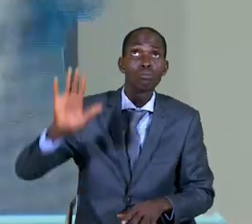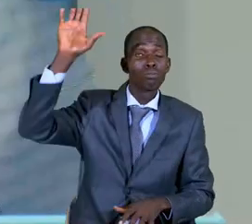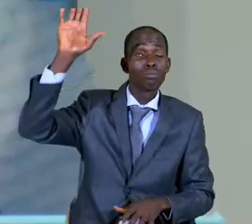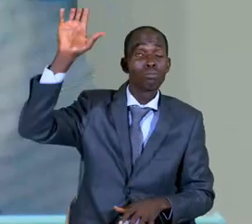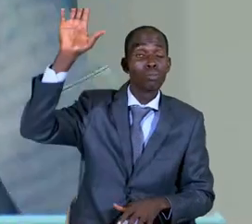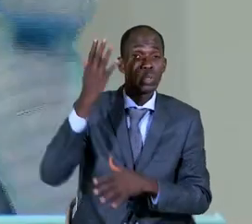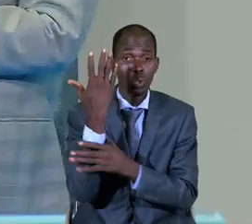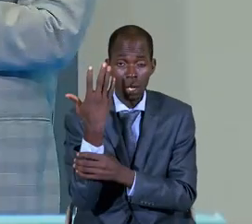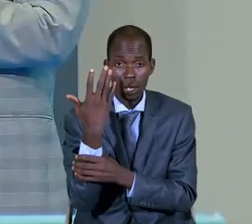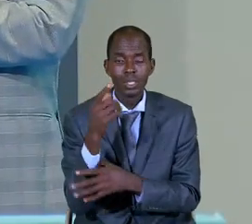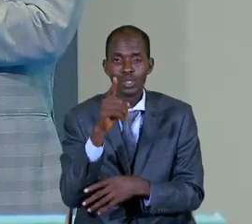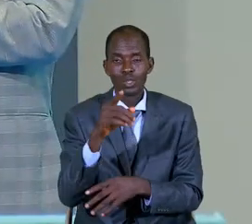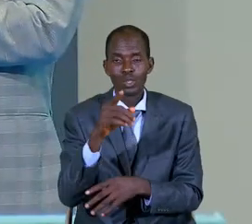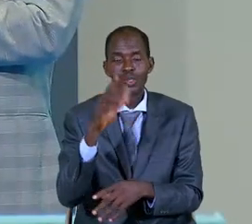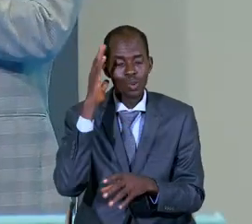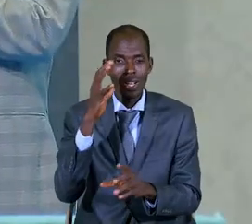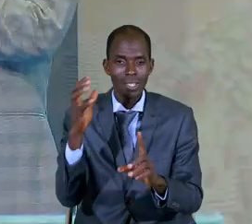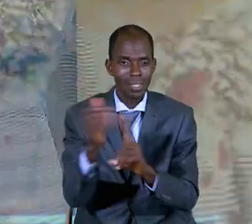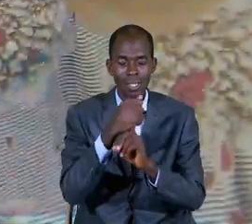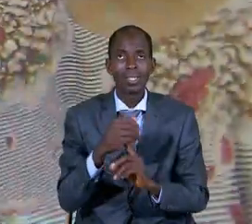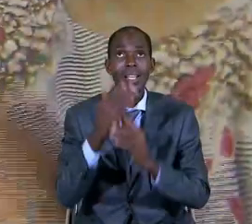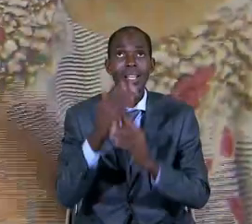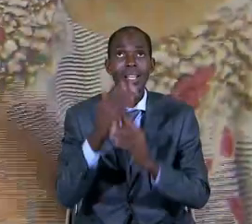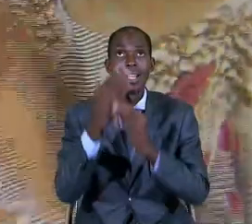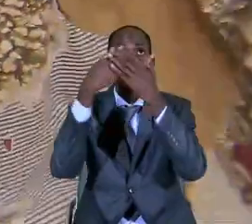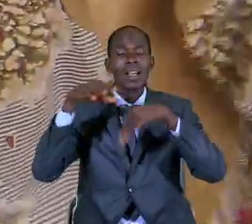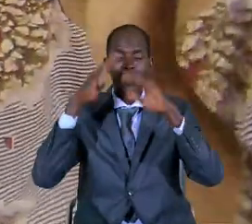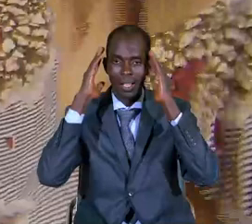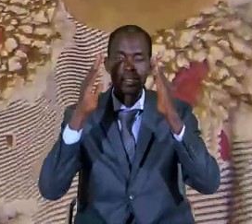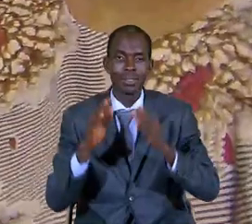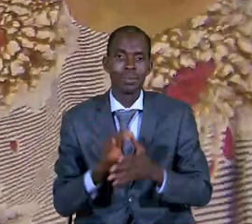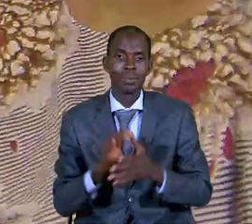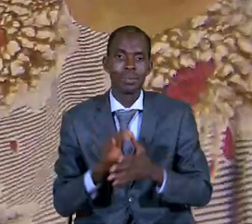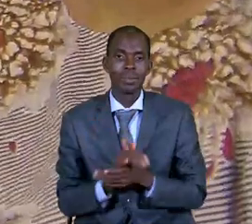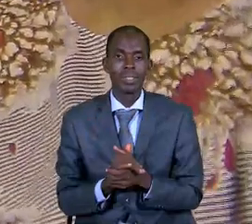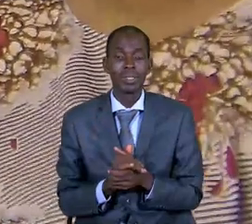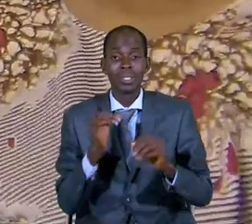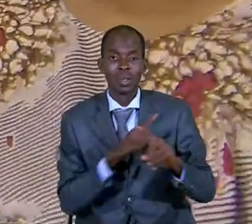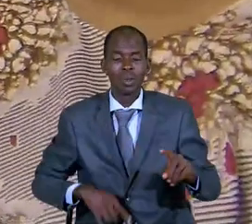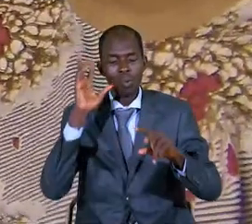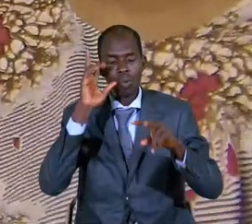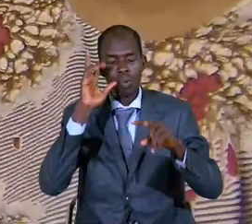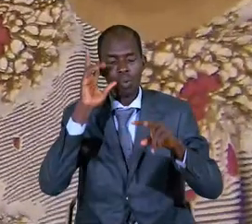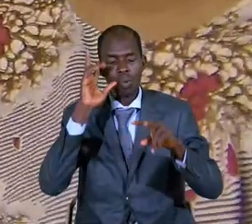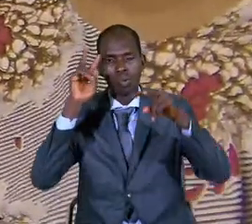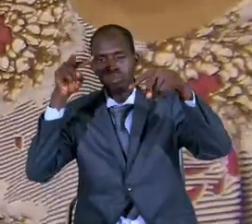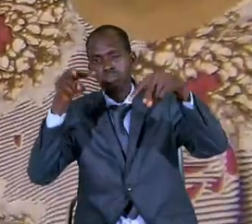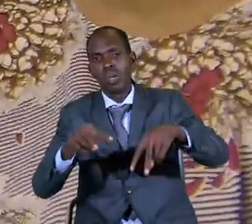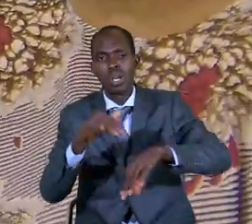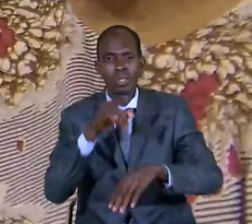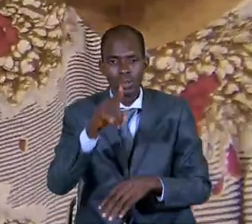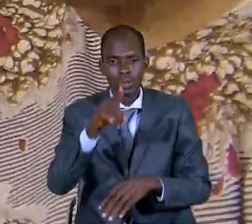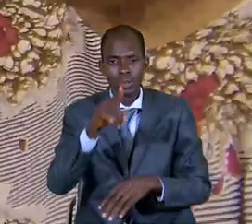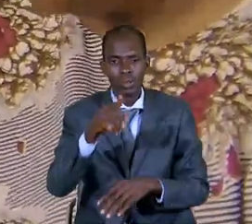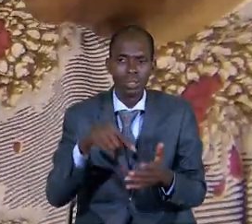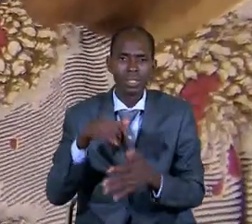your hand, you will catch heaven's attention. The Lord will look at you favorably tonight. He